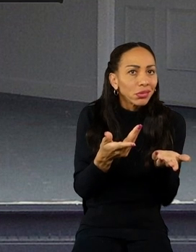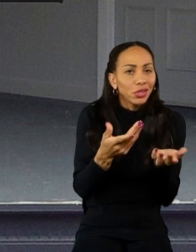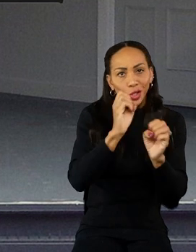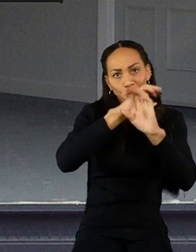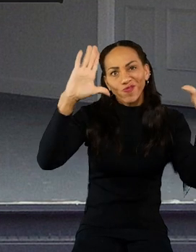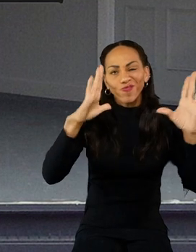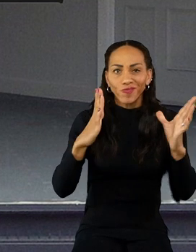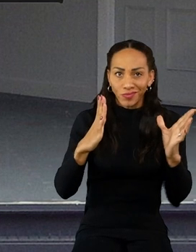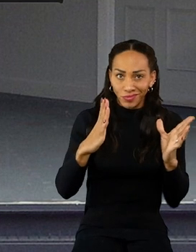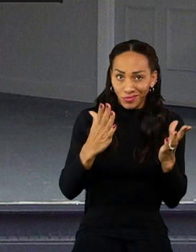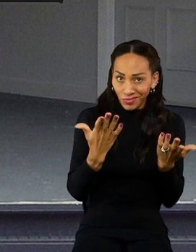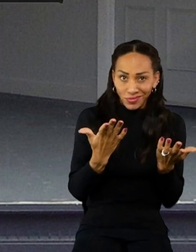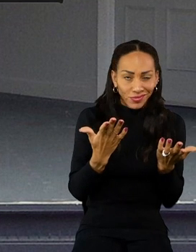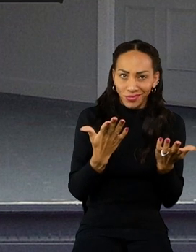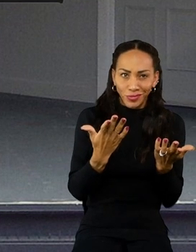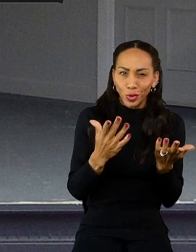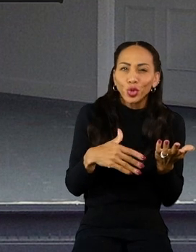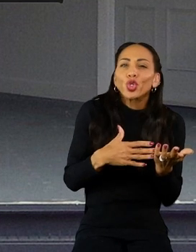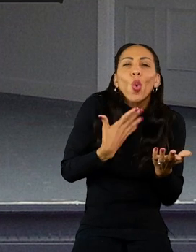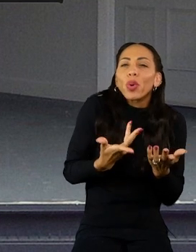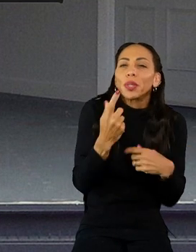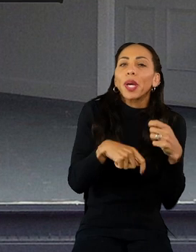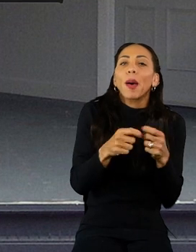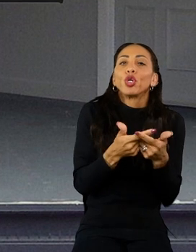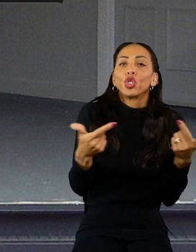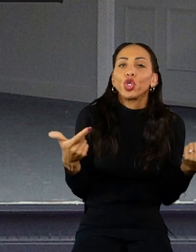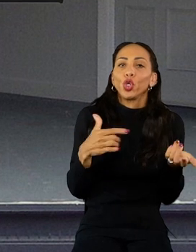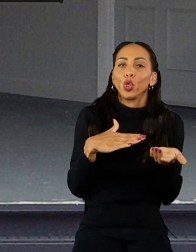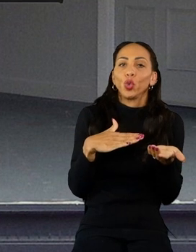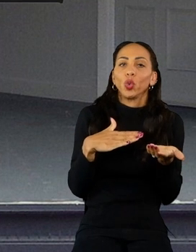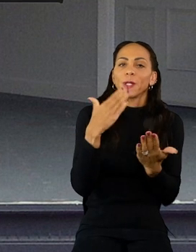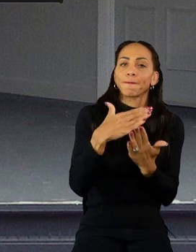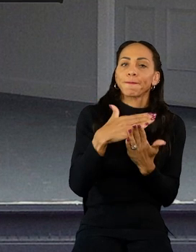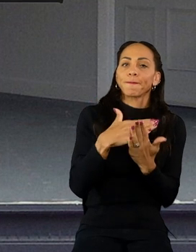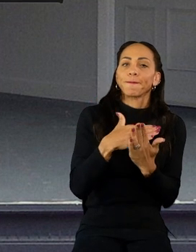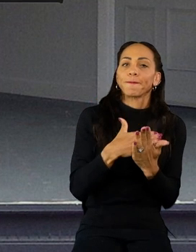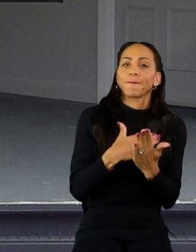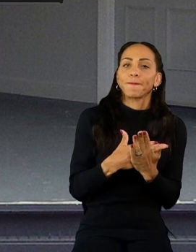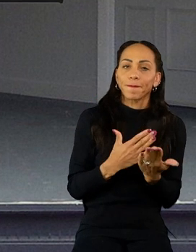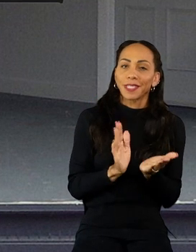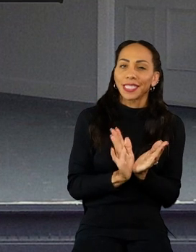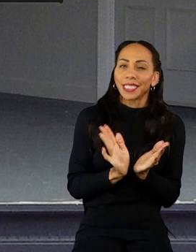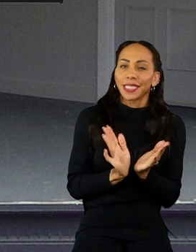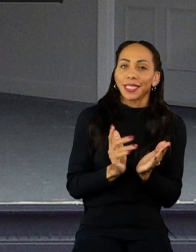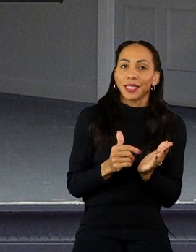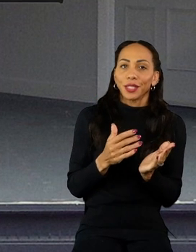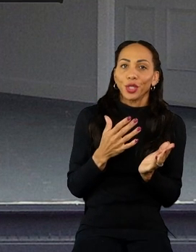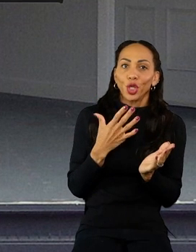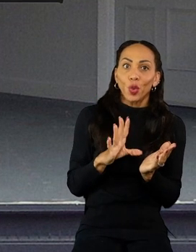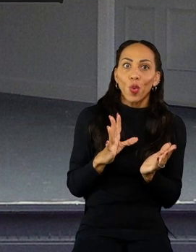today, it is quite a difficult thing to sort of capture, but without being too prescriptive about what it is, because